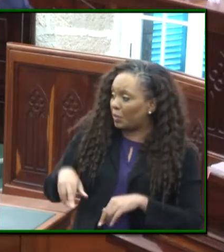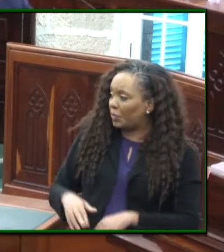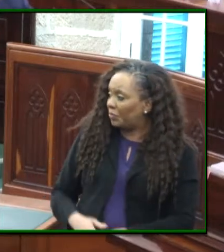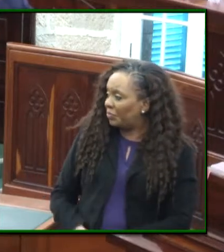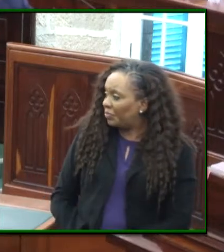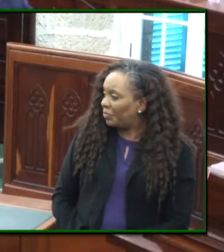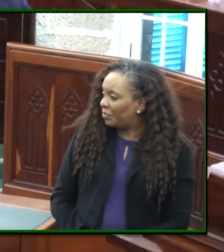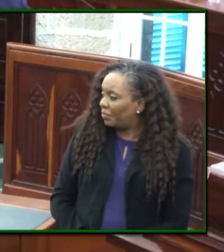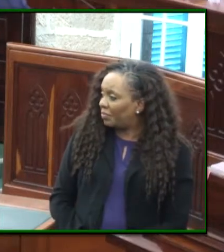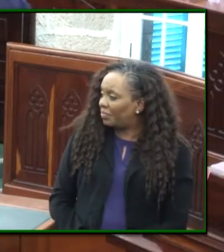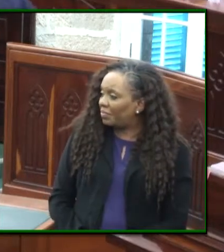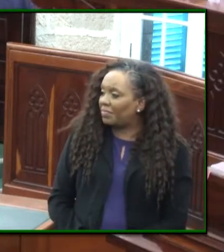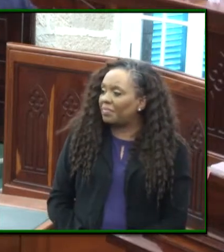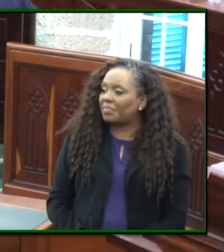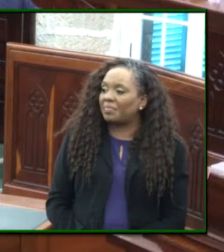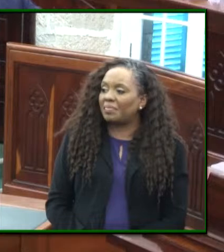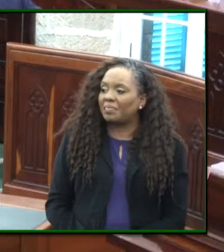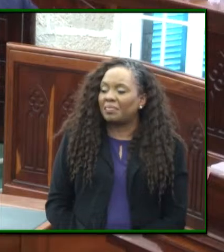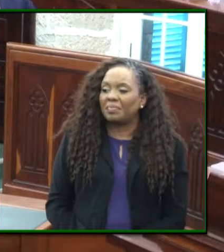police.